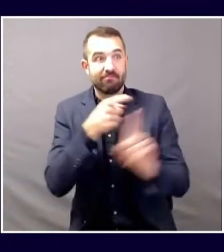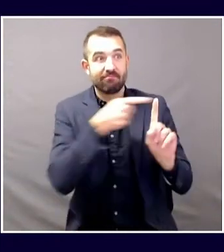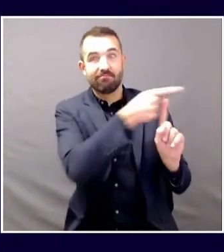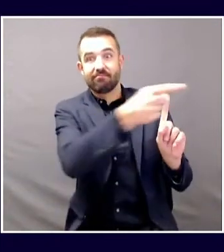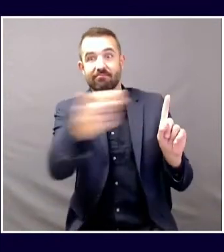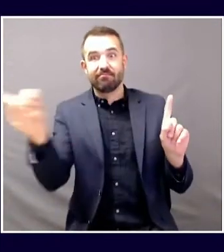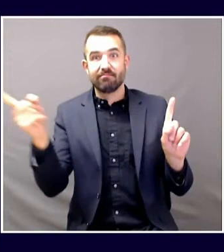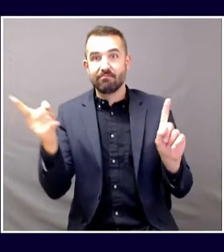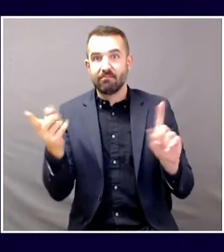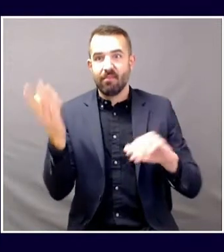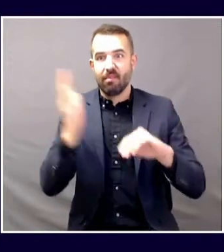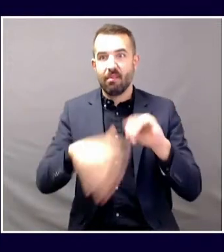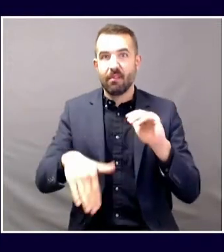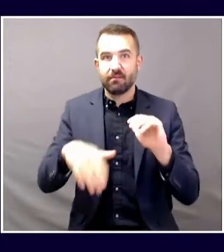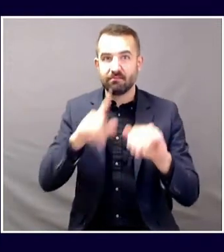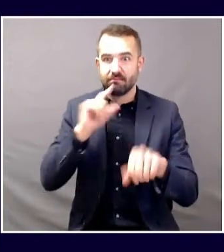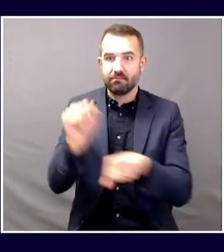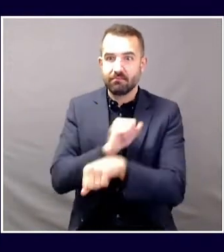of the city of Portland.